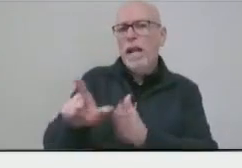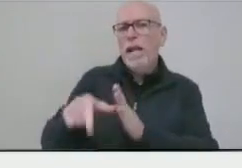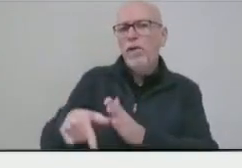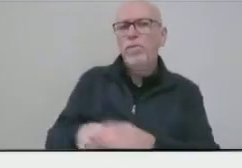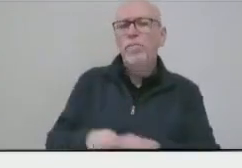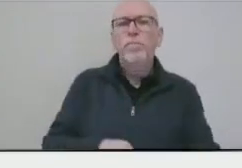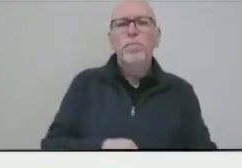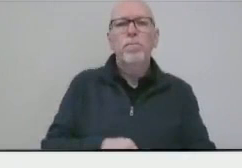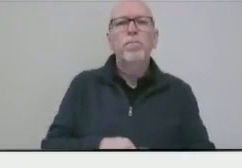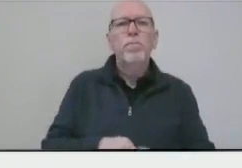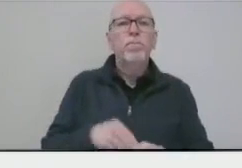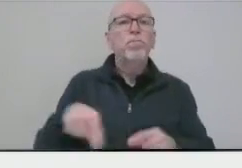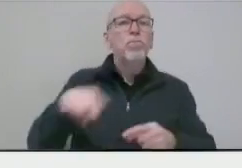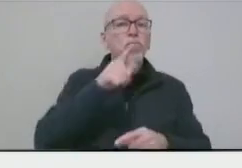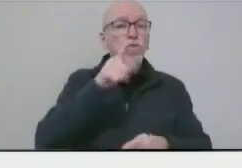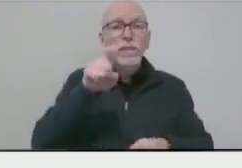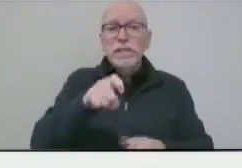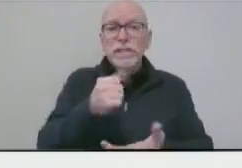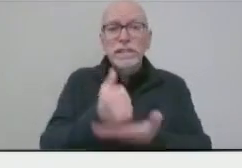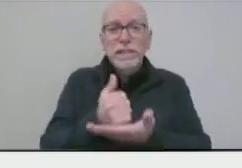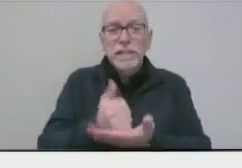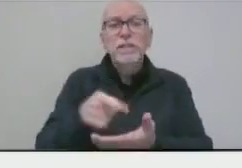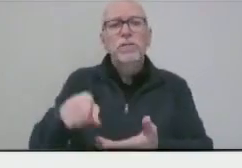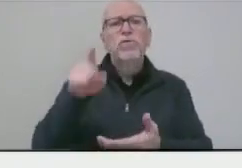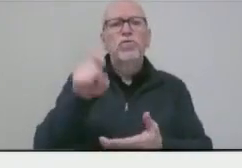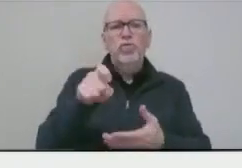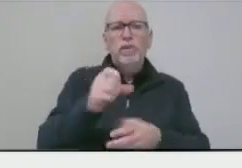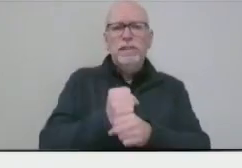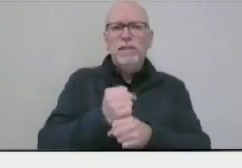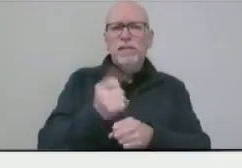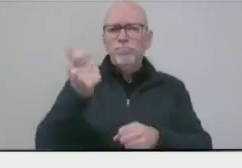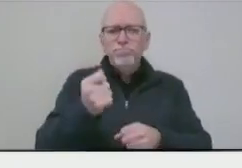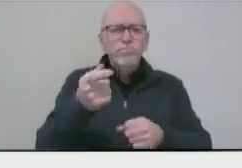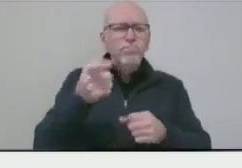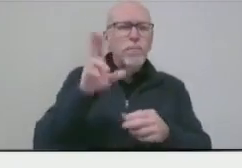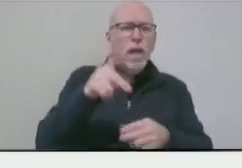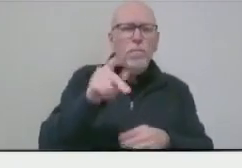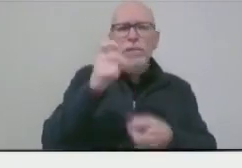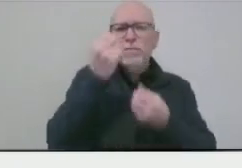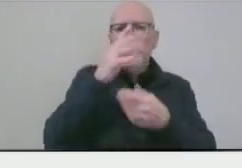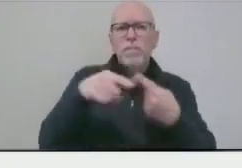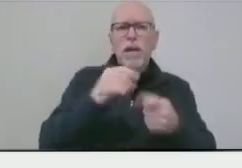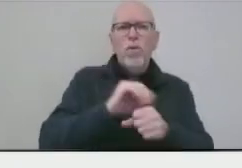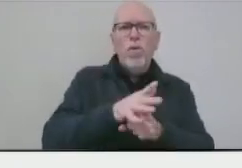of assistance are encouraged to subscribe and receive updates on COVID-19 housing